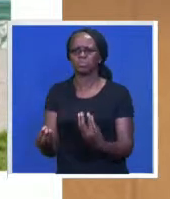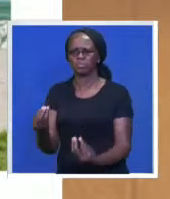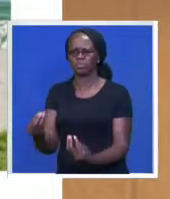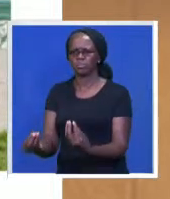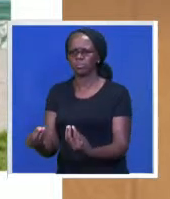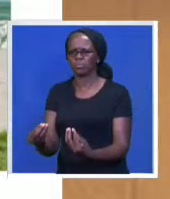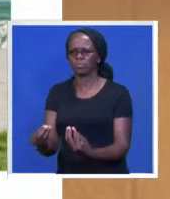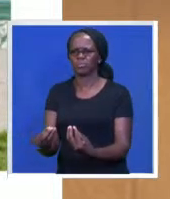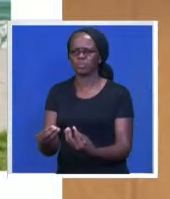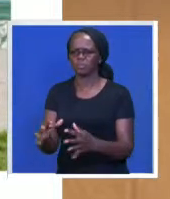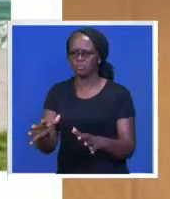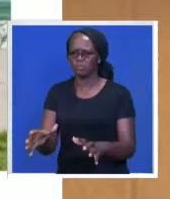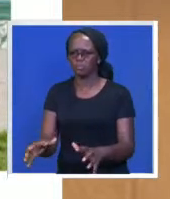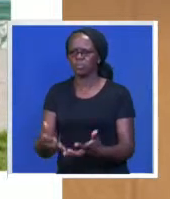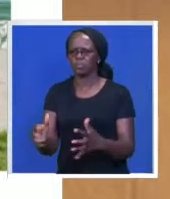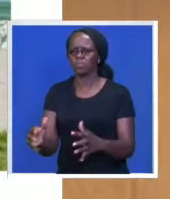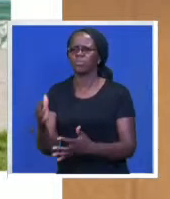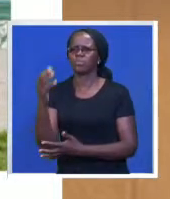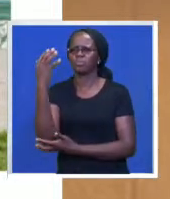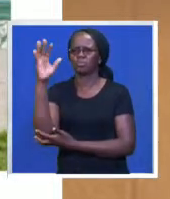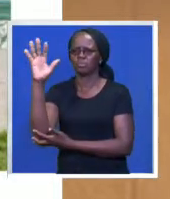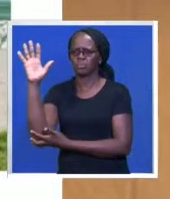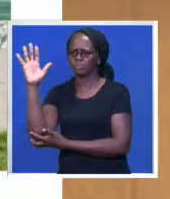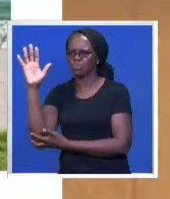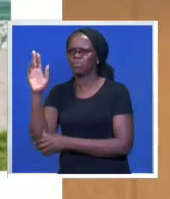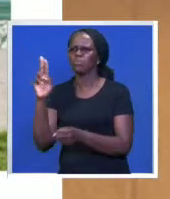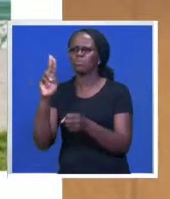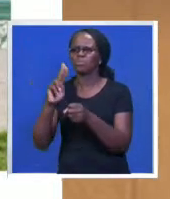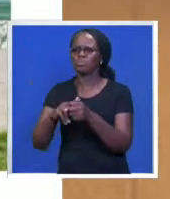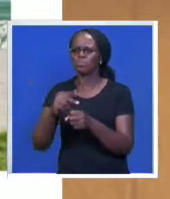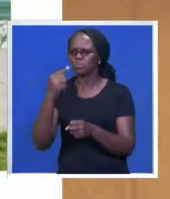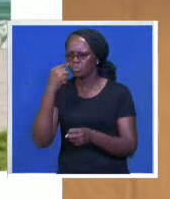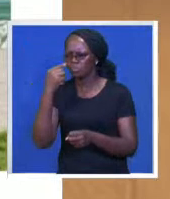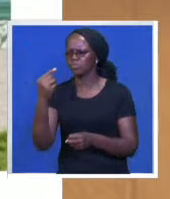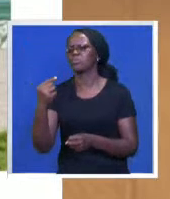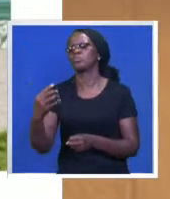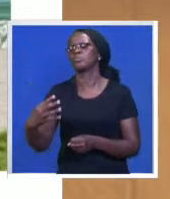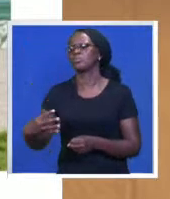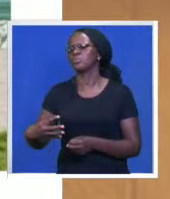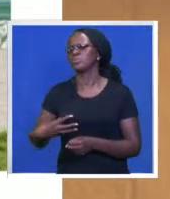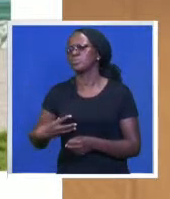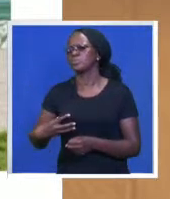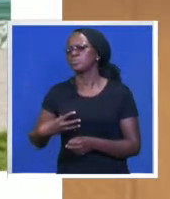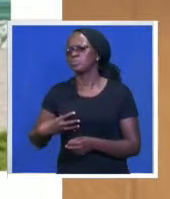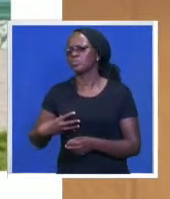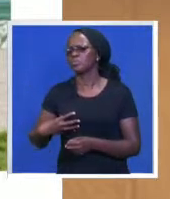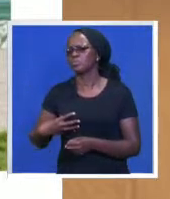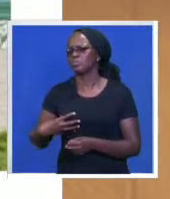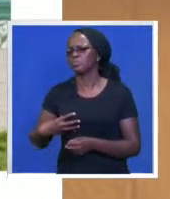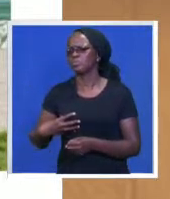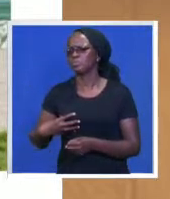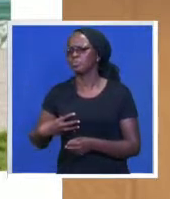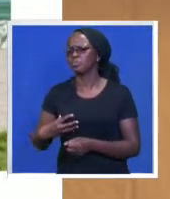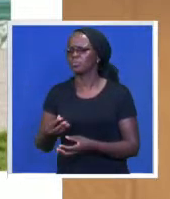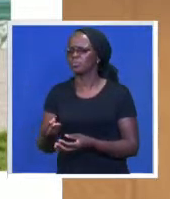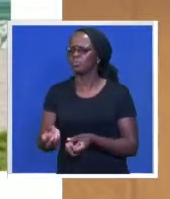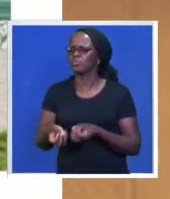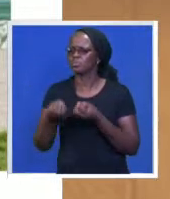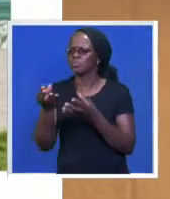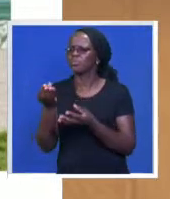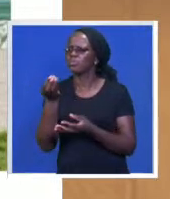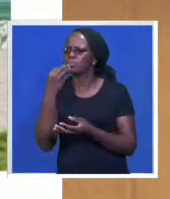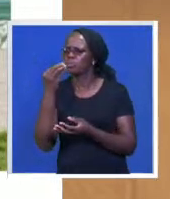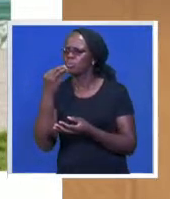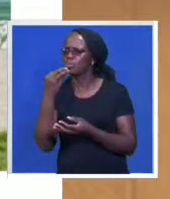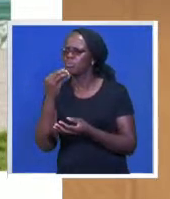this girl here. She is feeding this animal. What is this animal called, Lenite Home? Yes,